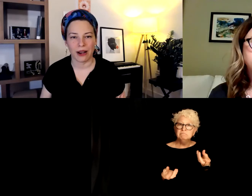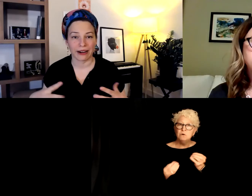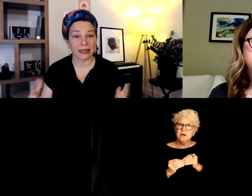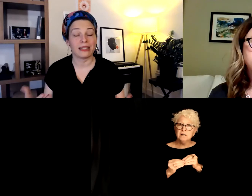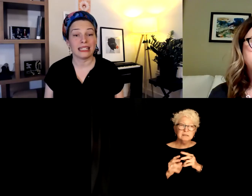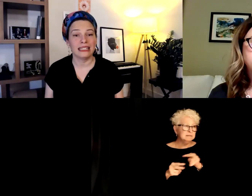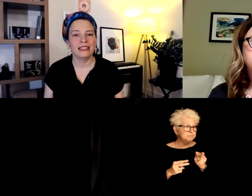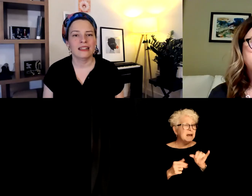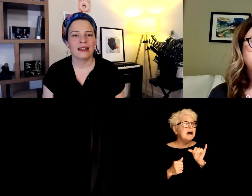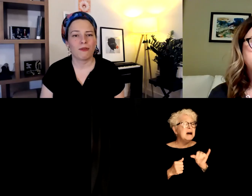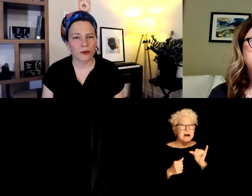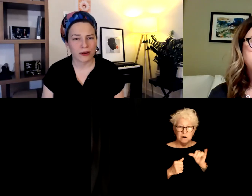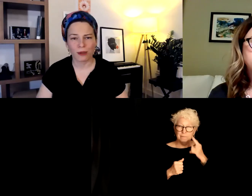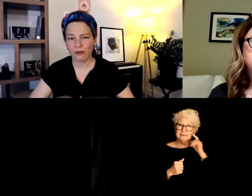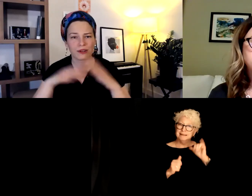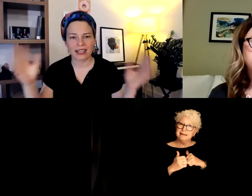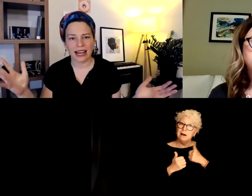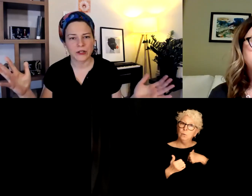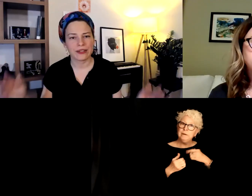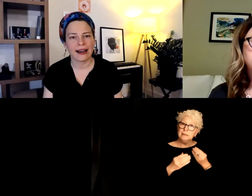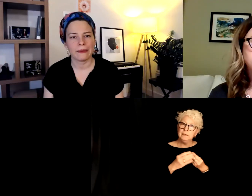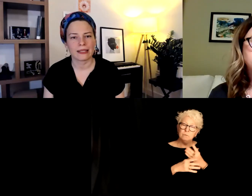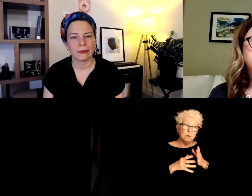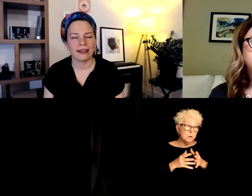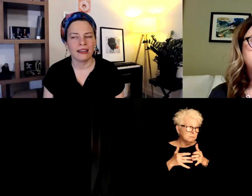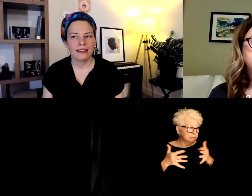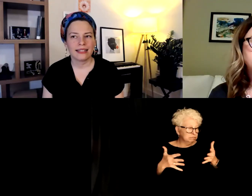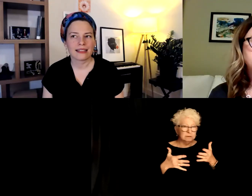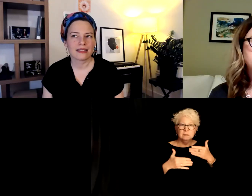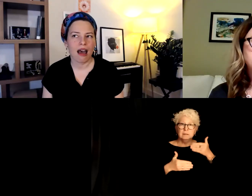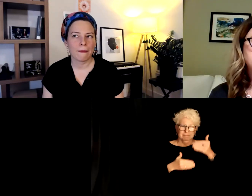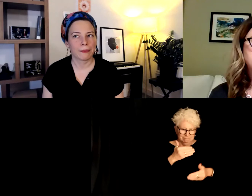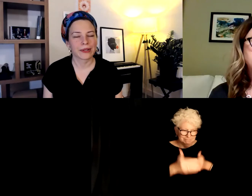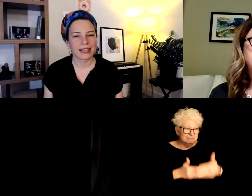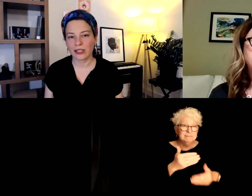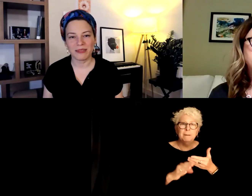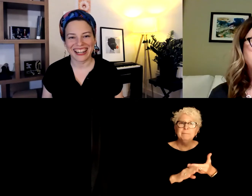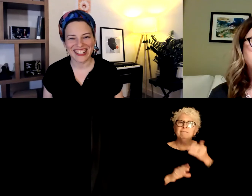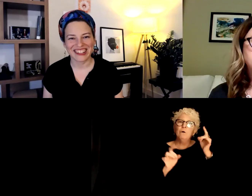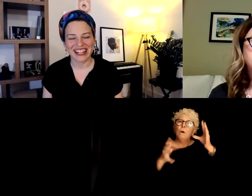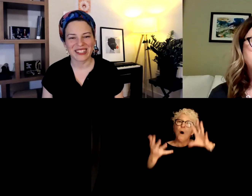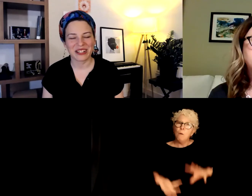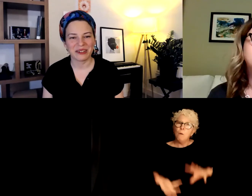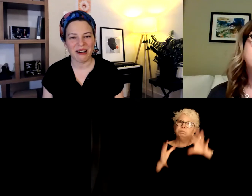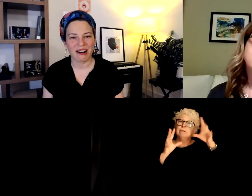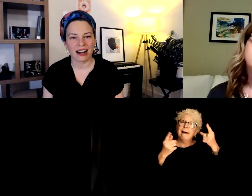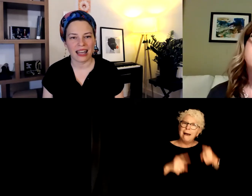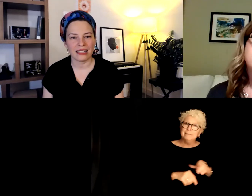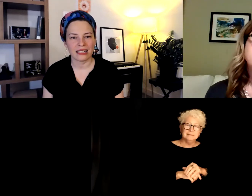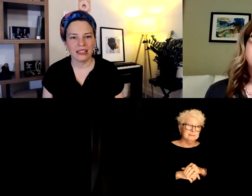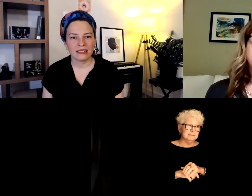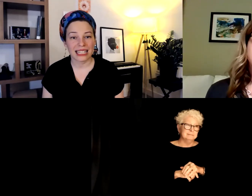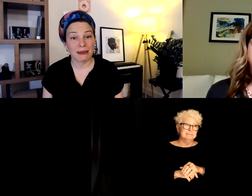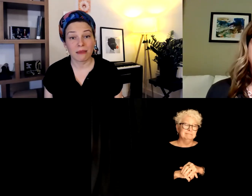make the progress that we need before the catastrophe happens. But that's not per se human nature, right? So here we are,